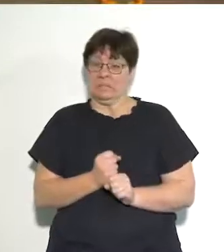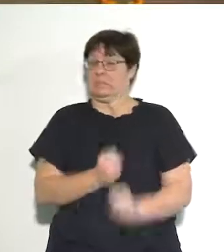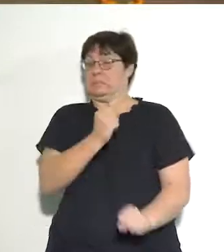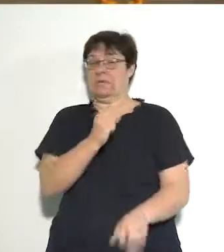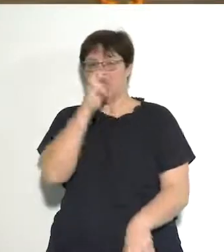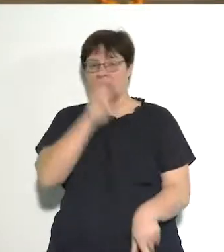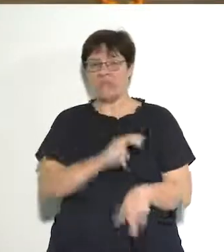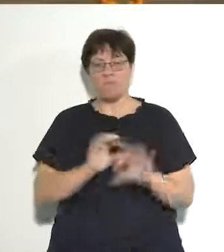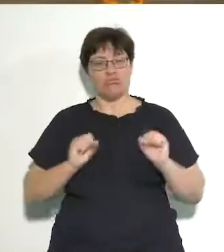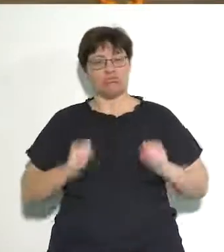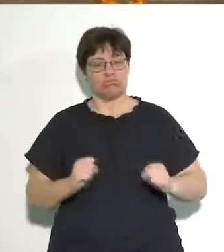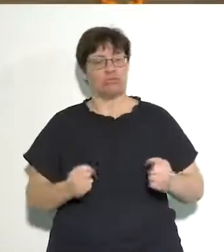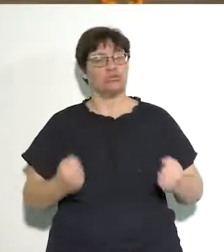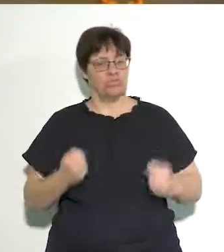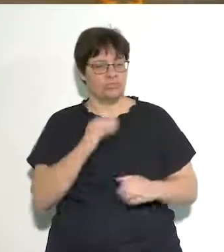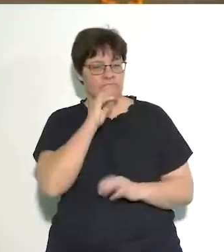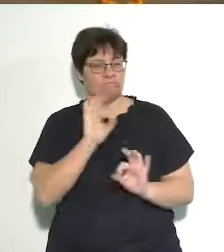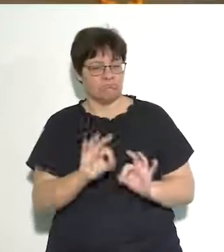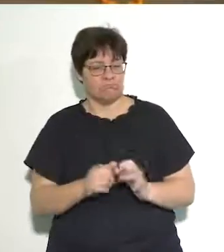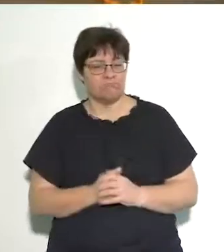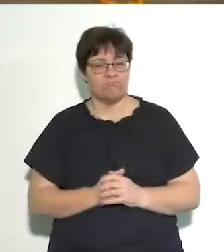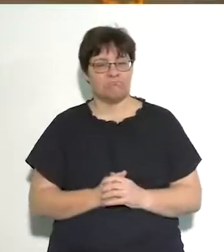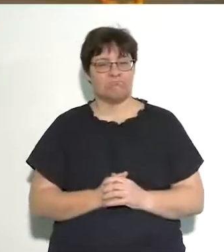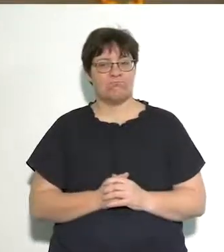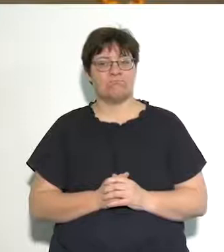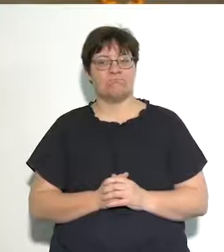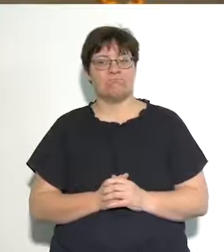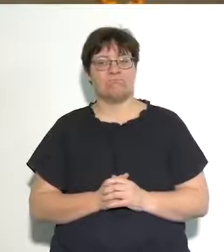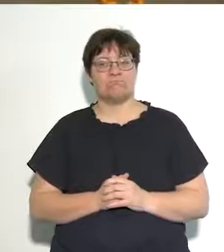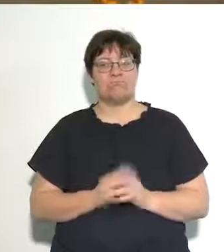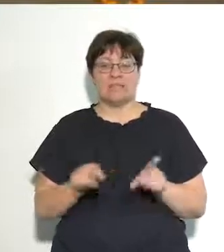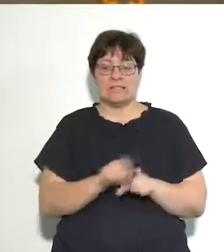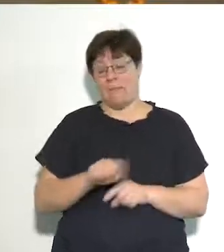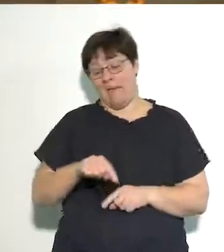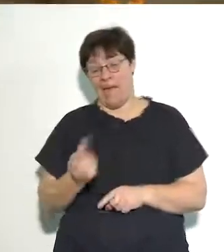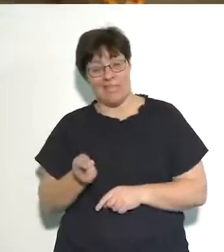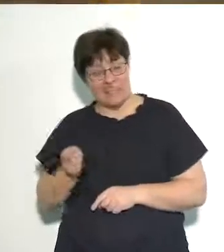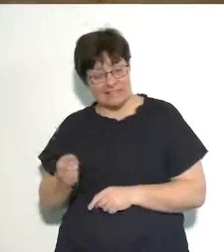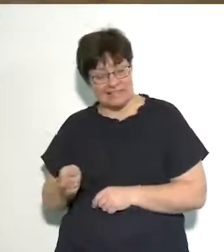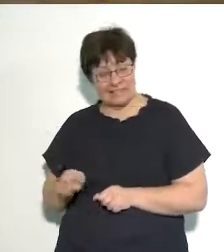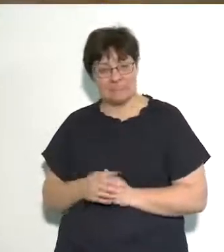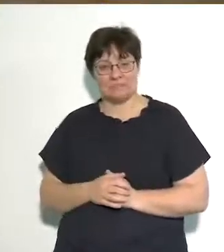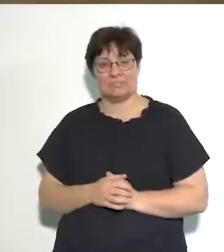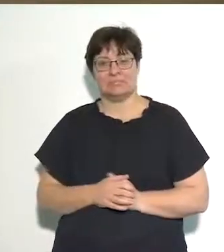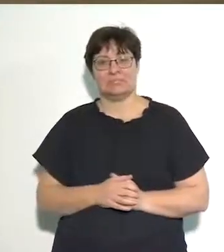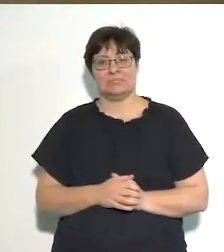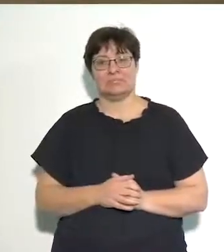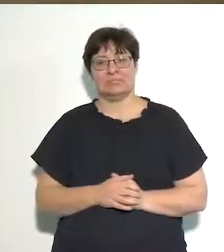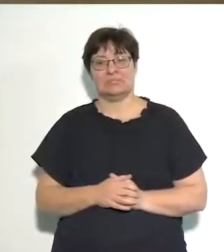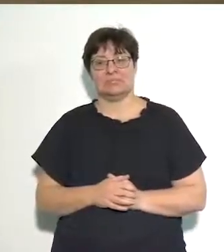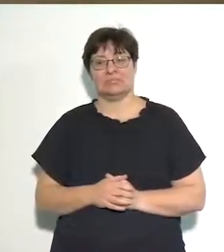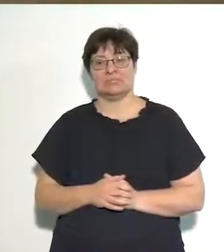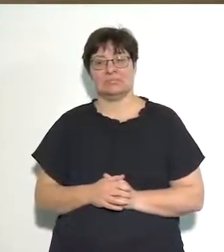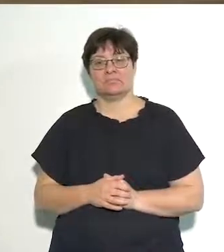a tight knot, but a nice secure one will do the trick. There we go. And then I've got to knot this piece